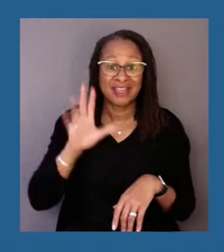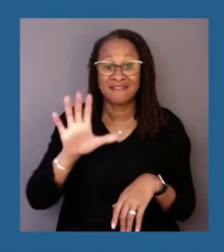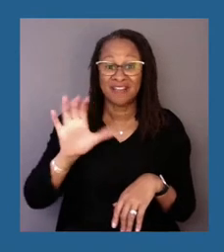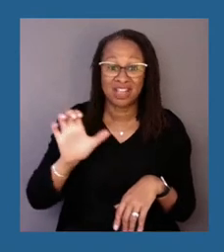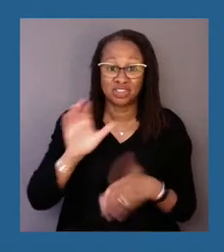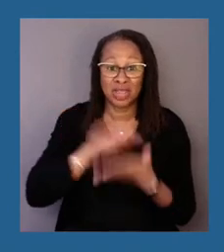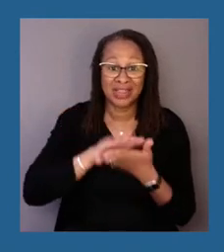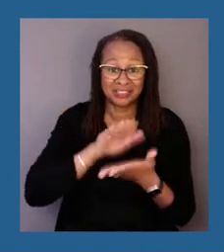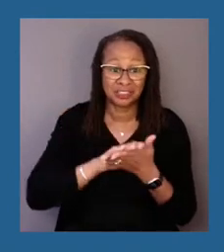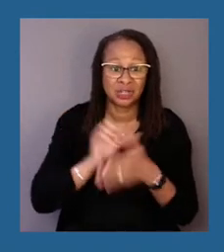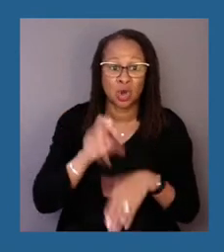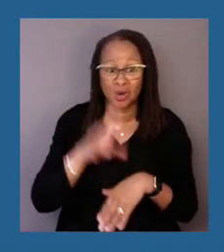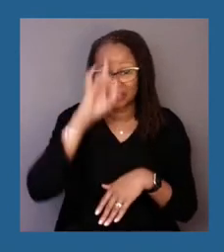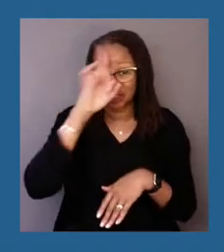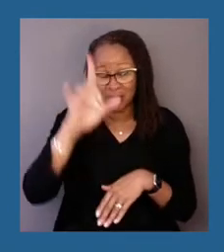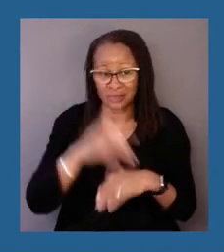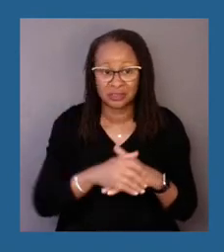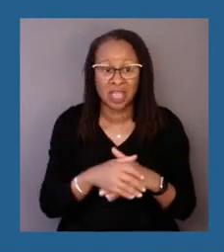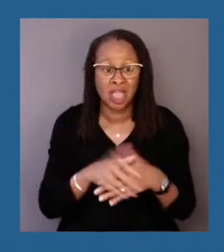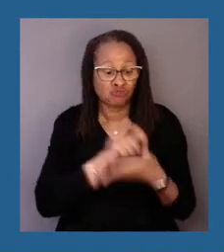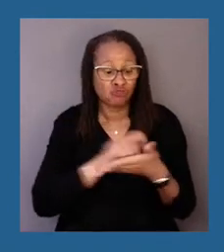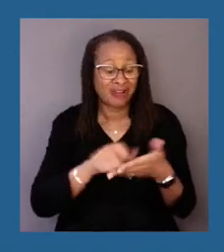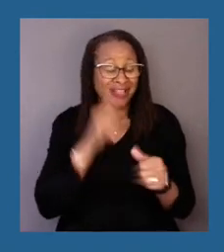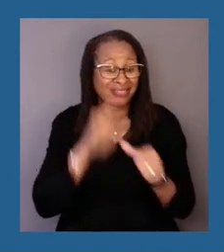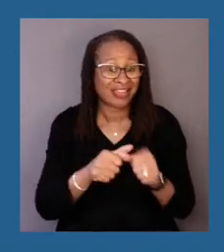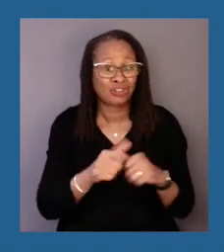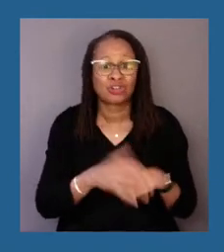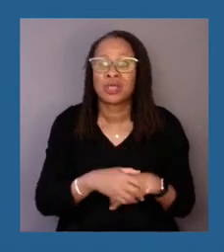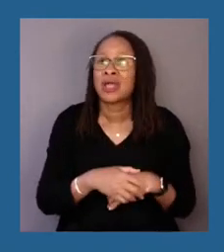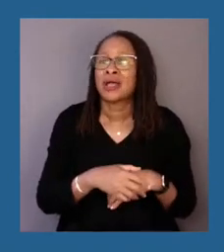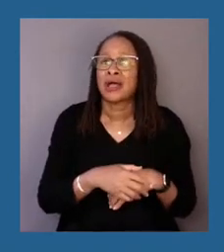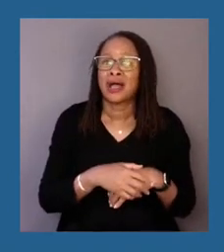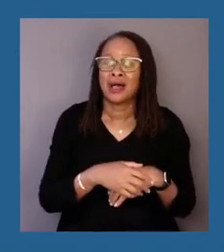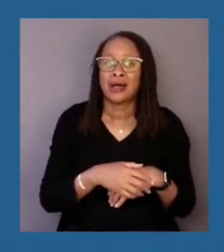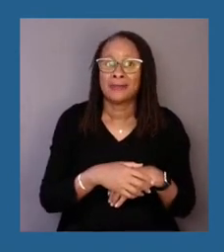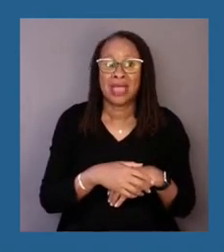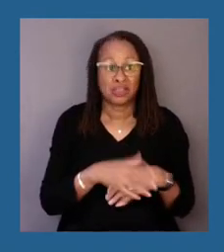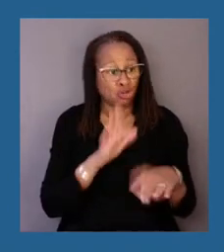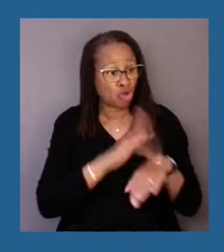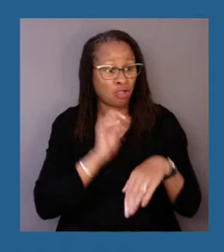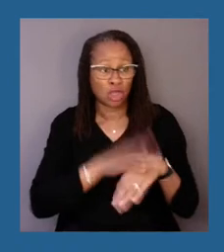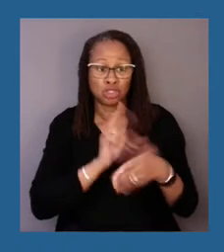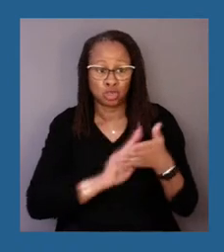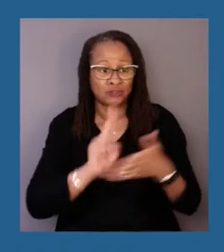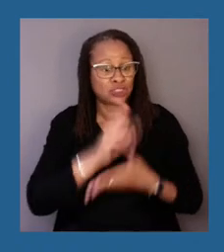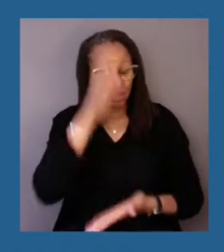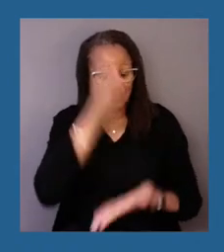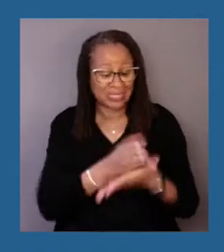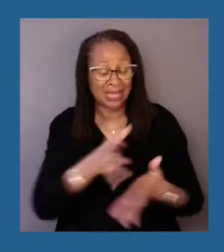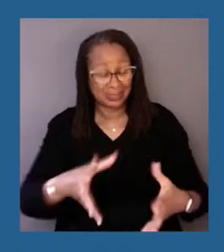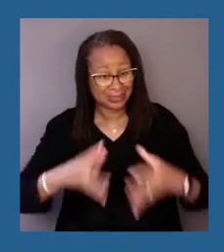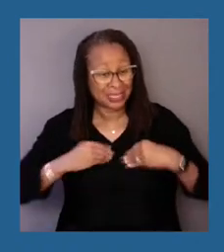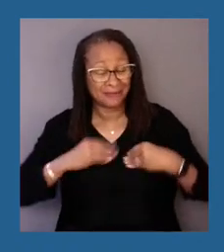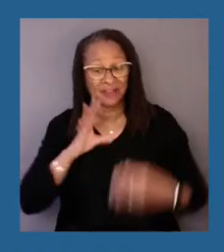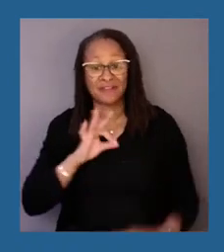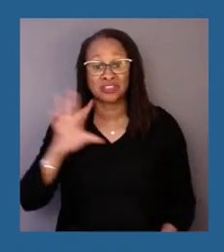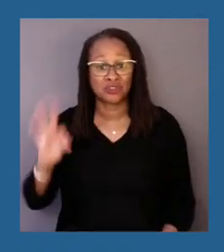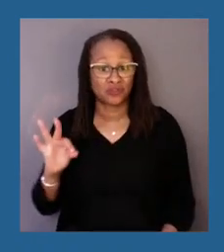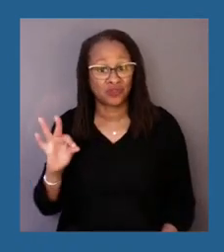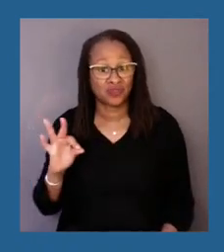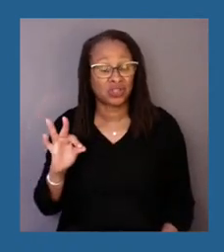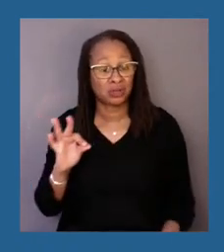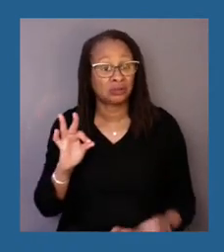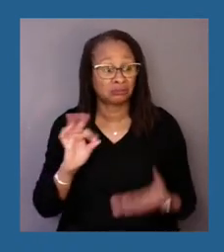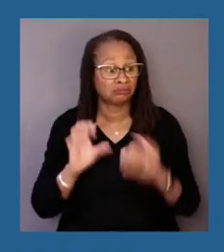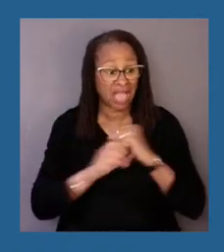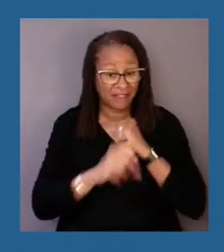signed a letter calling on universities to stop accepting fossil fuel financing. It's kind of no money out. There's a divestment push in